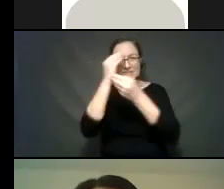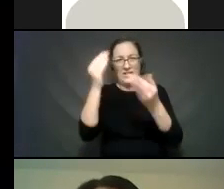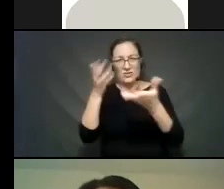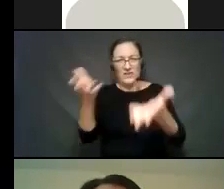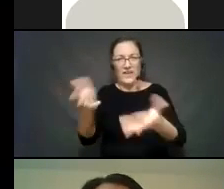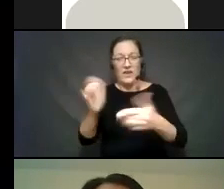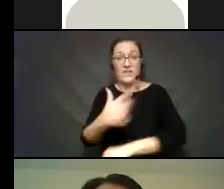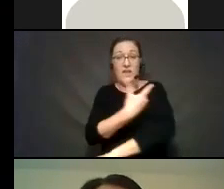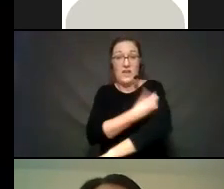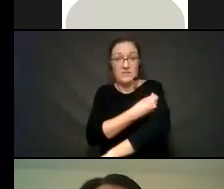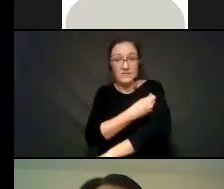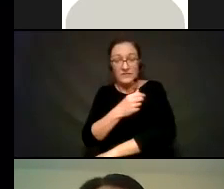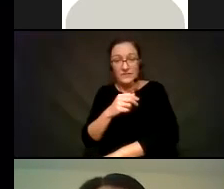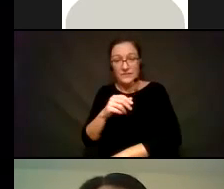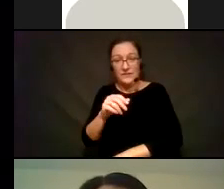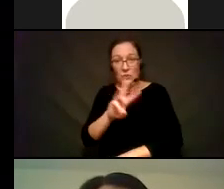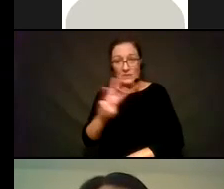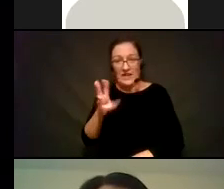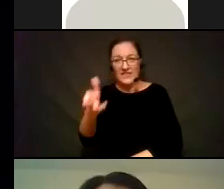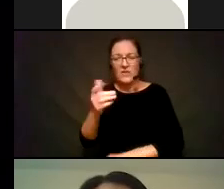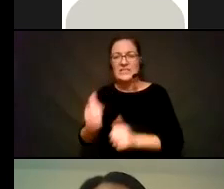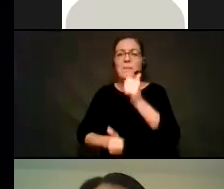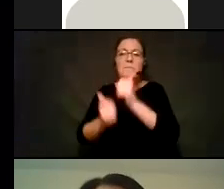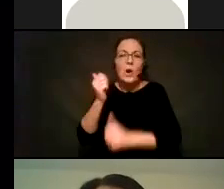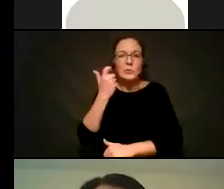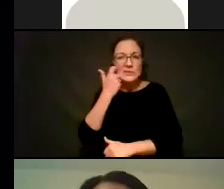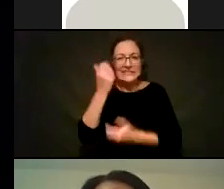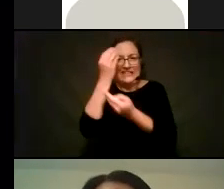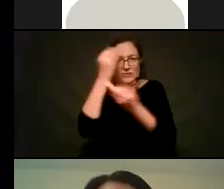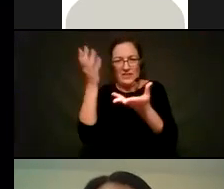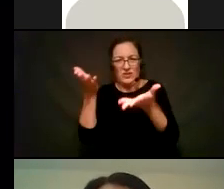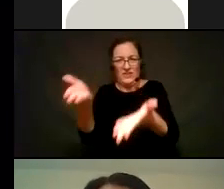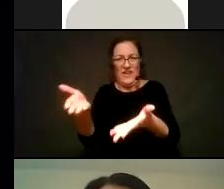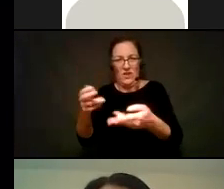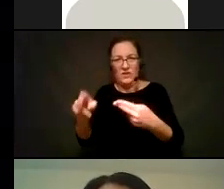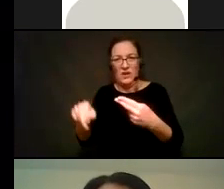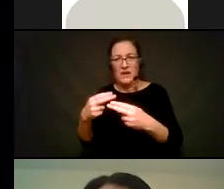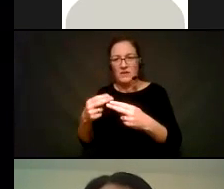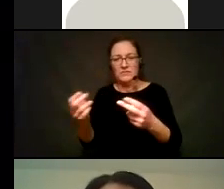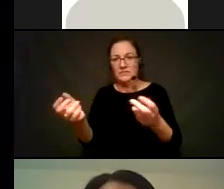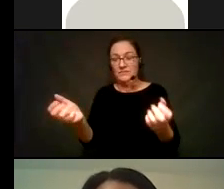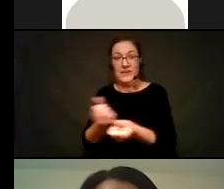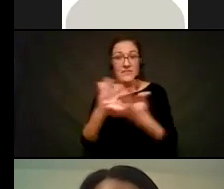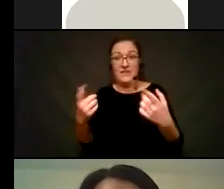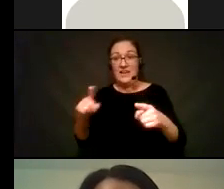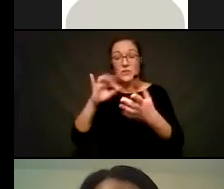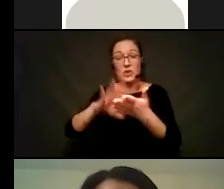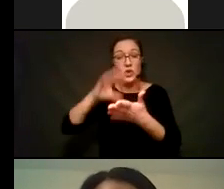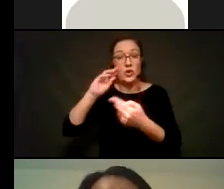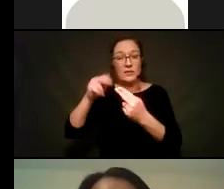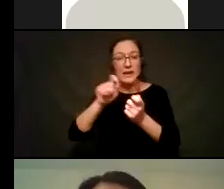COVID-19 vaccine website will have the most up-to-date information about as we learn about these specific subgroups